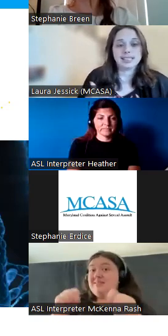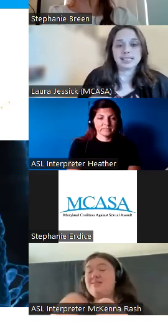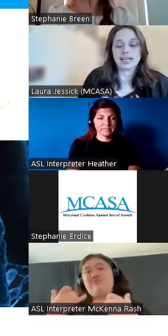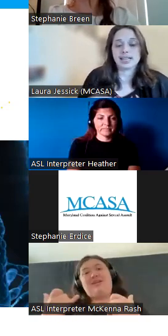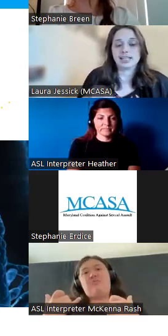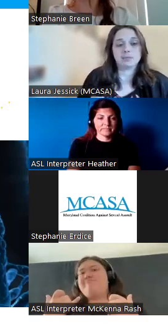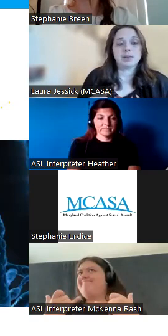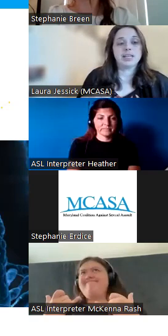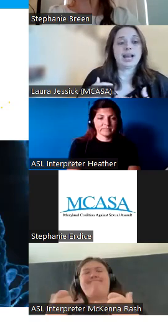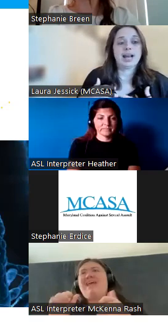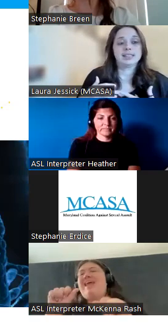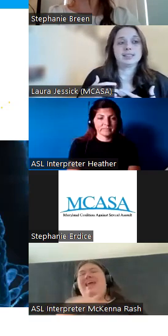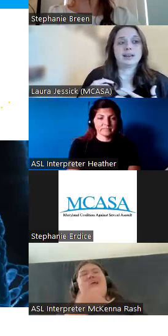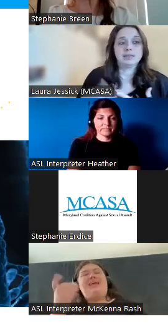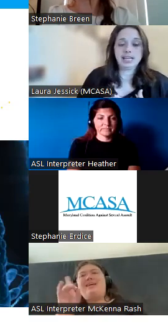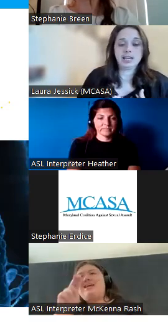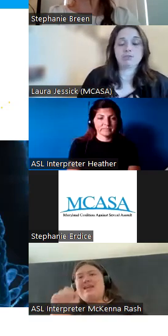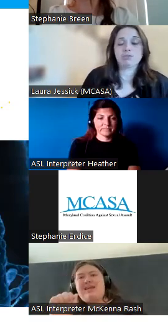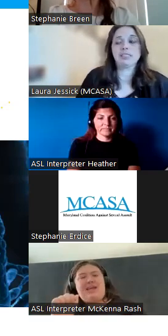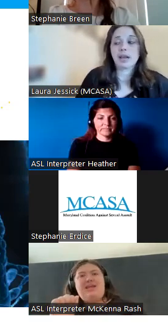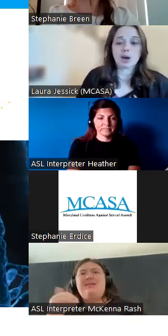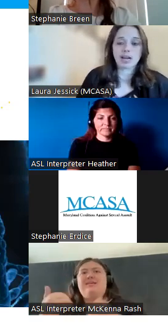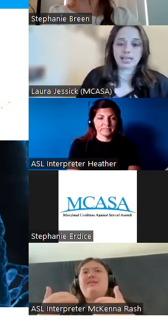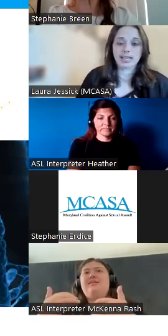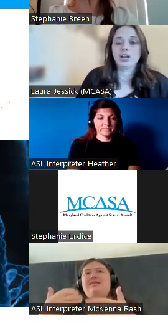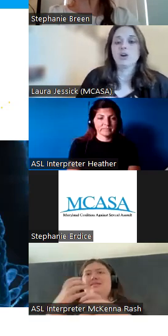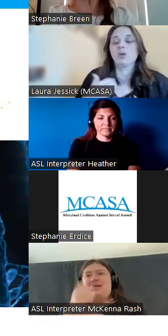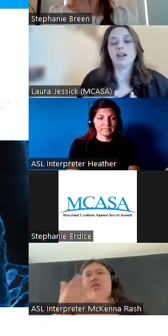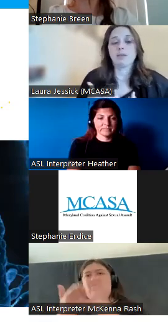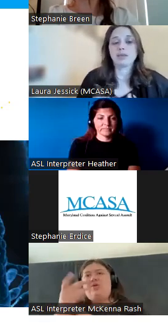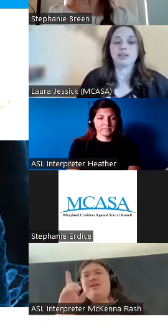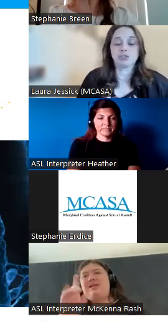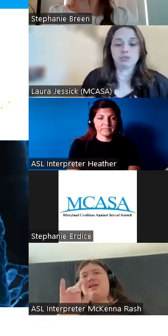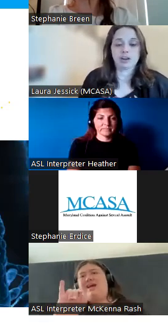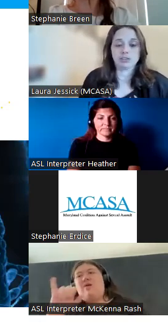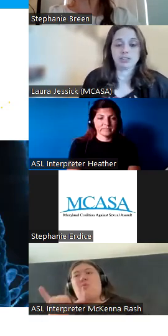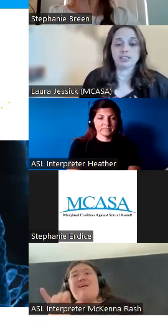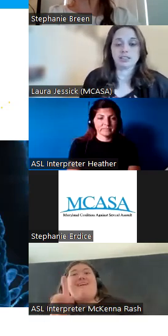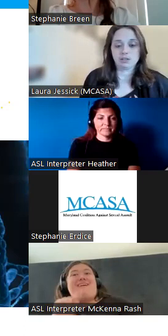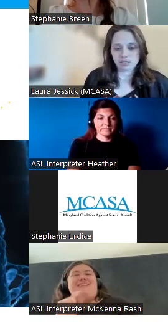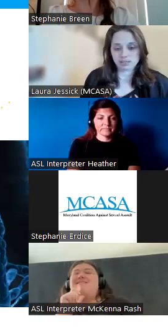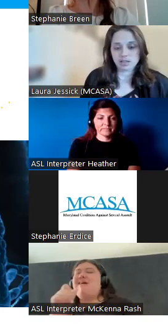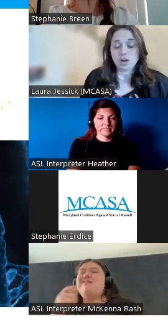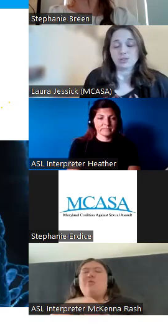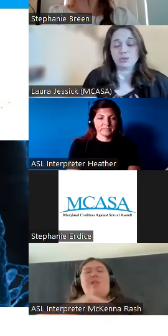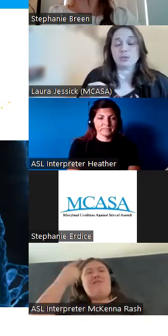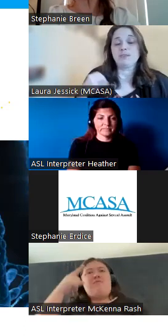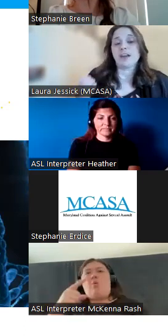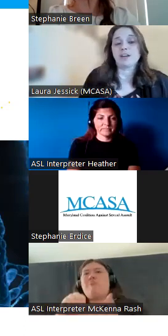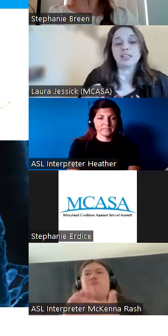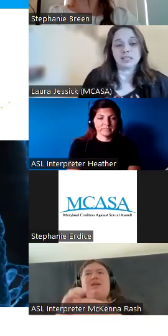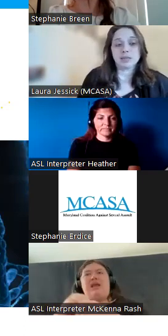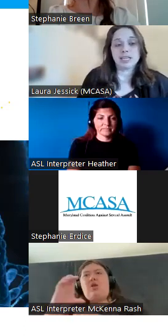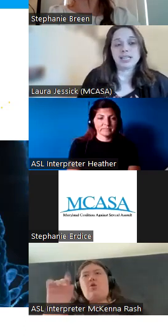that any DNA that somebody has obtained through a DIY kit would not be eligible for entry into CODIS. So it would